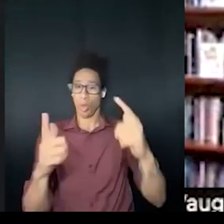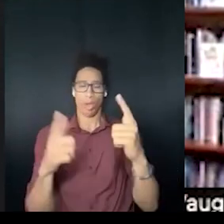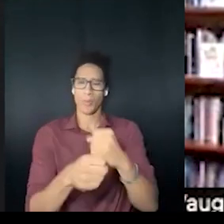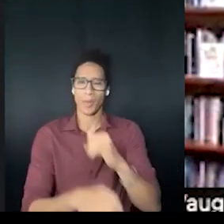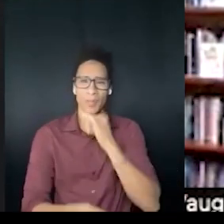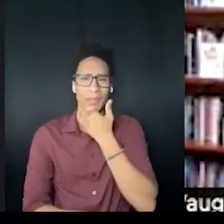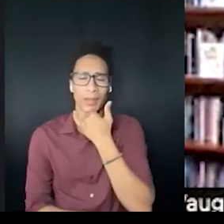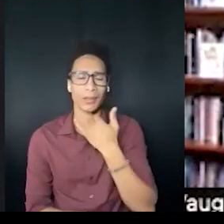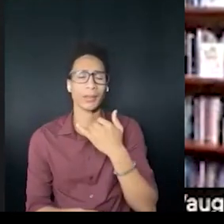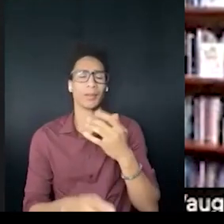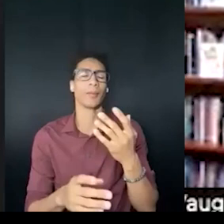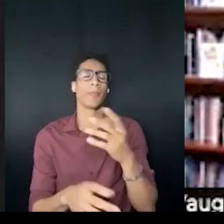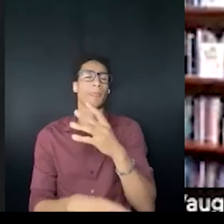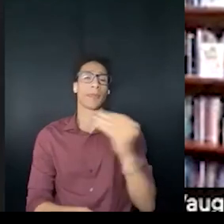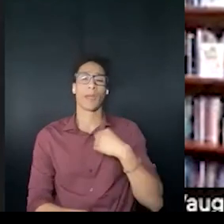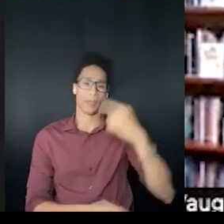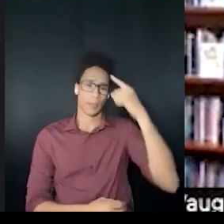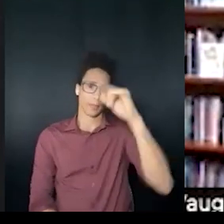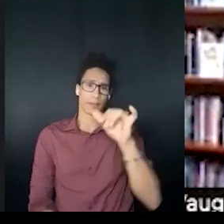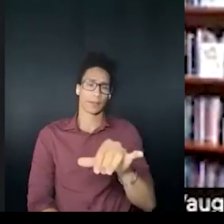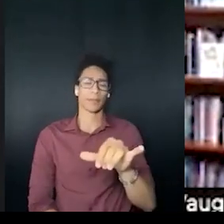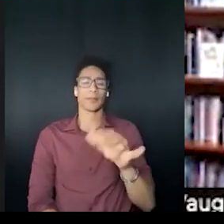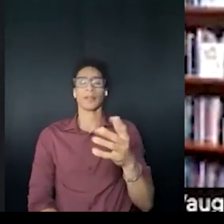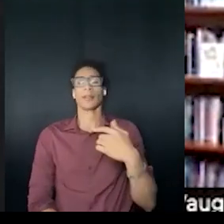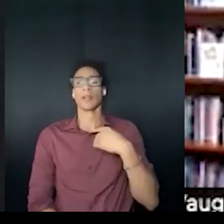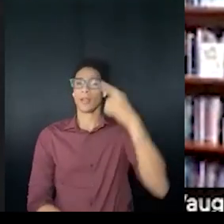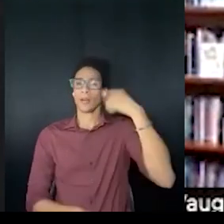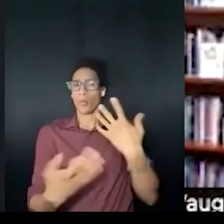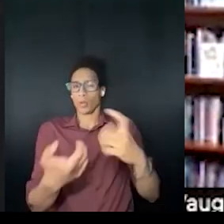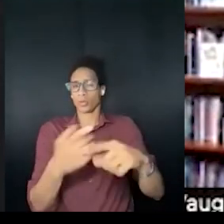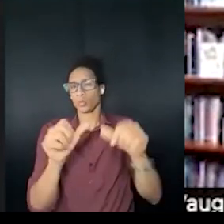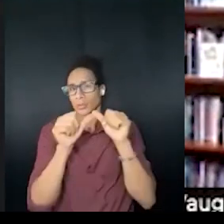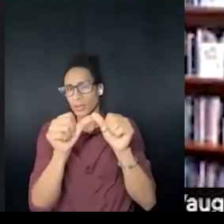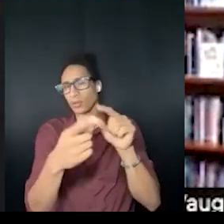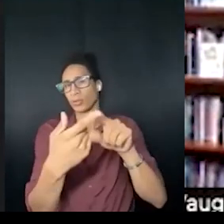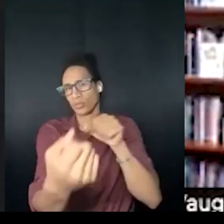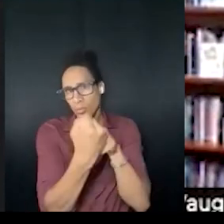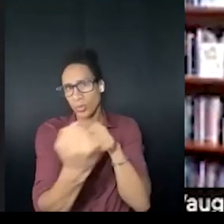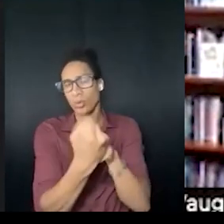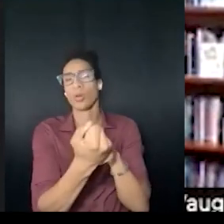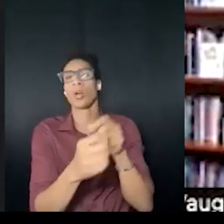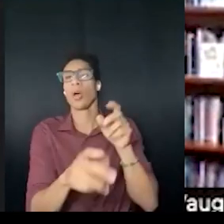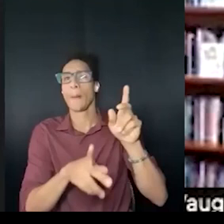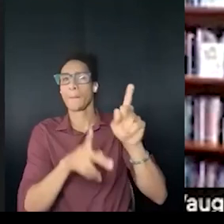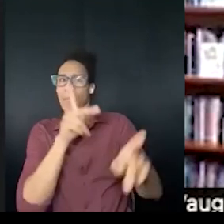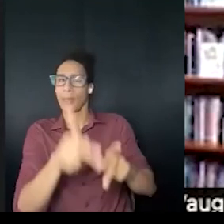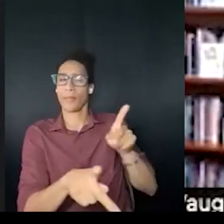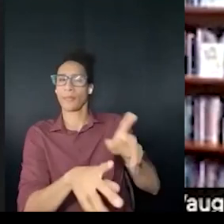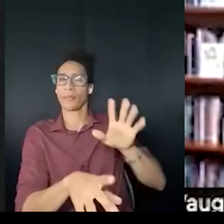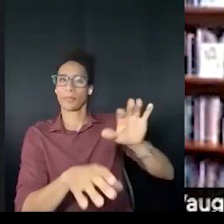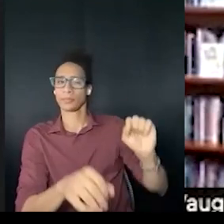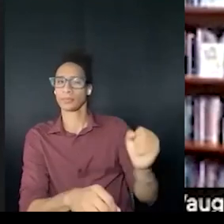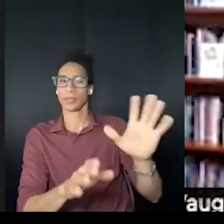know, we want to you know, continue to support people's ability while incarcerated to, you